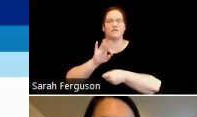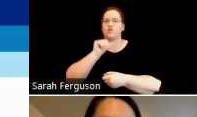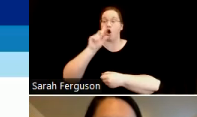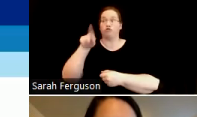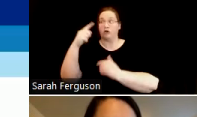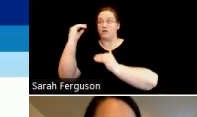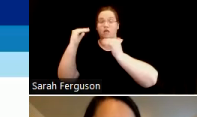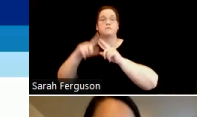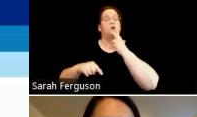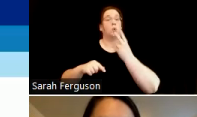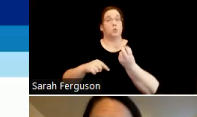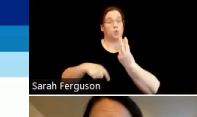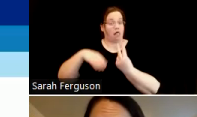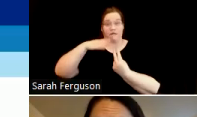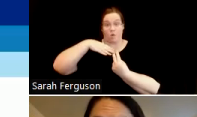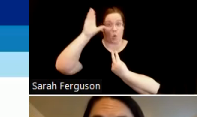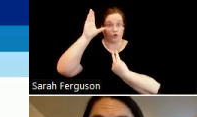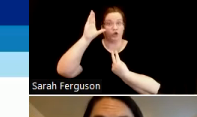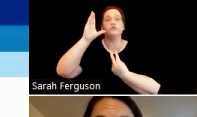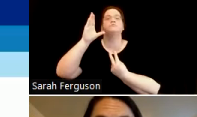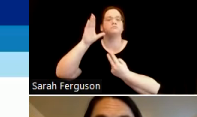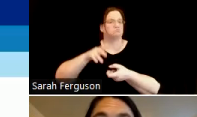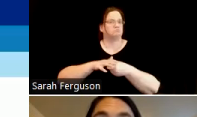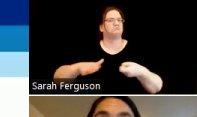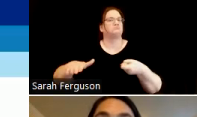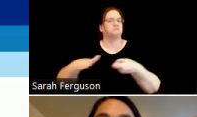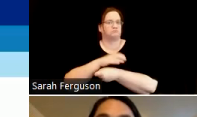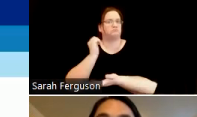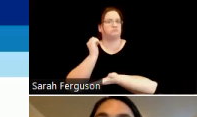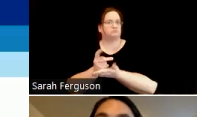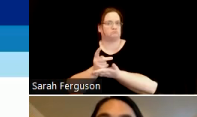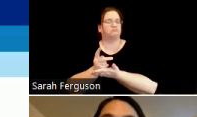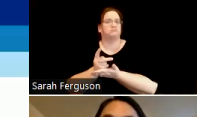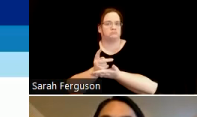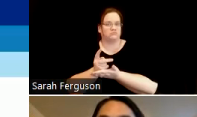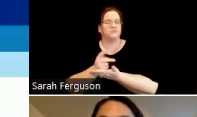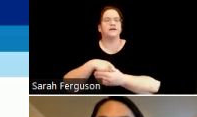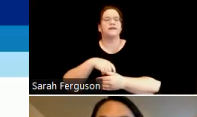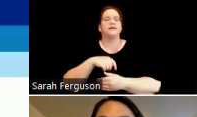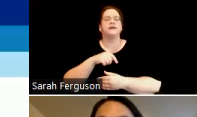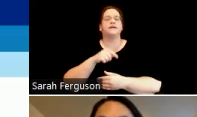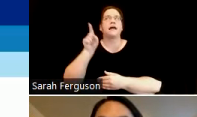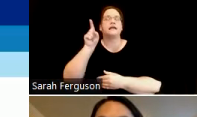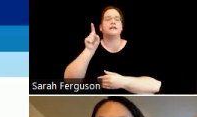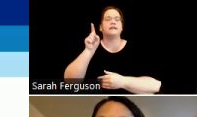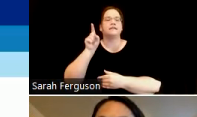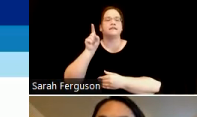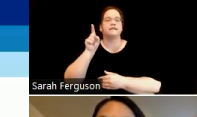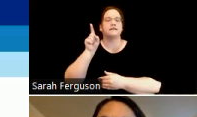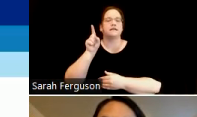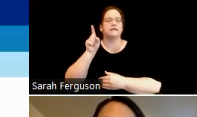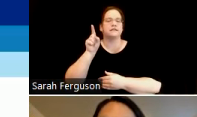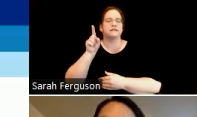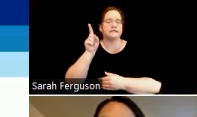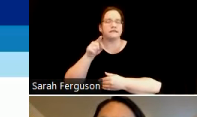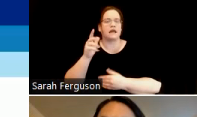adults. It's fully FDA approved for kids 12 and up. They are looking for a similar